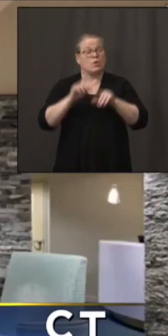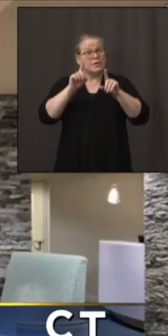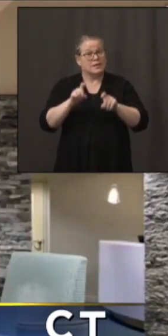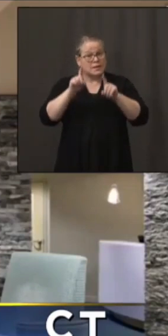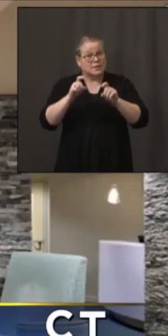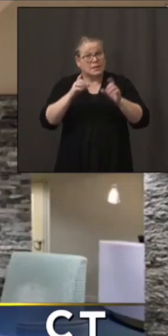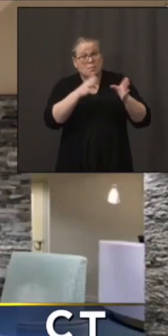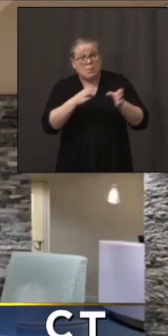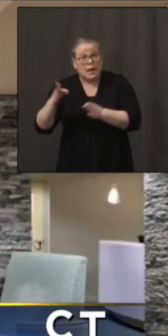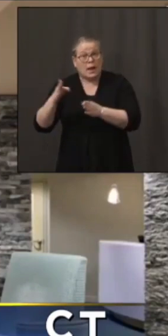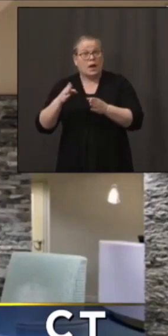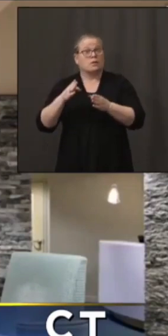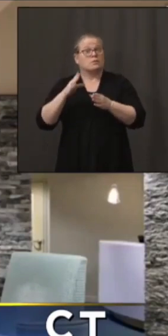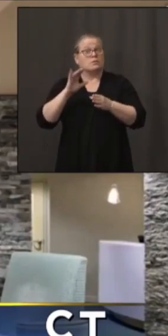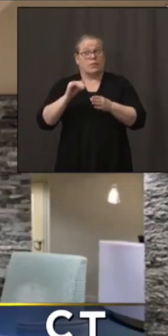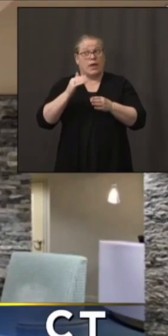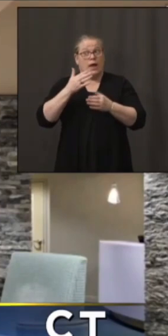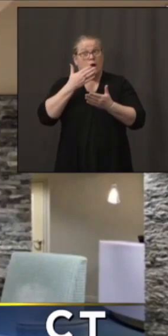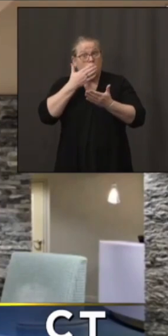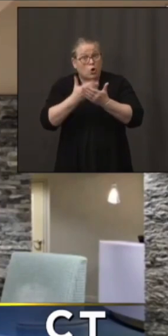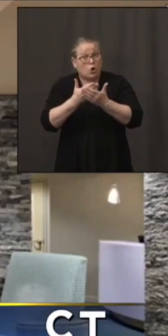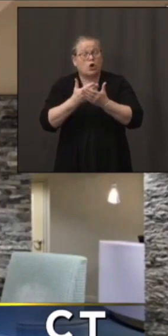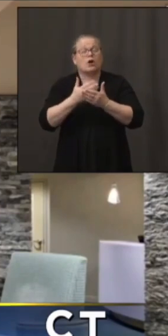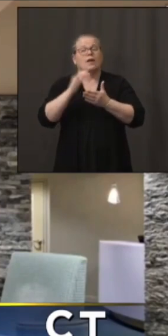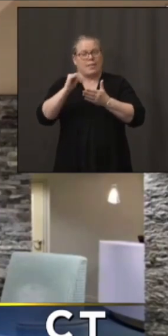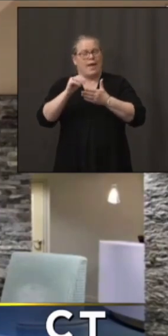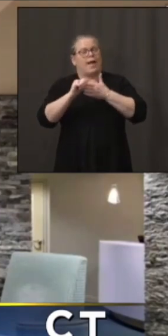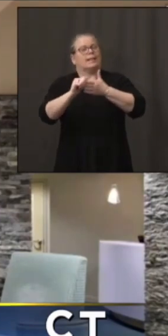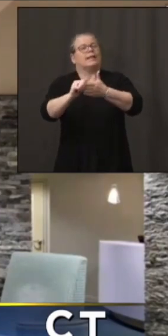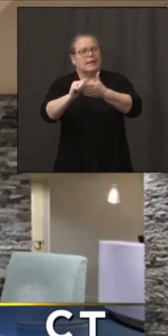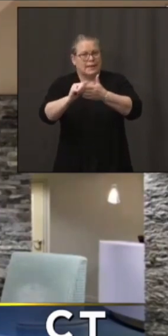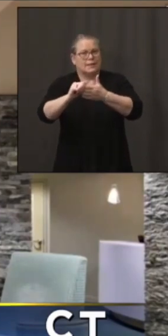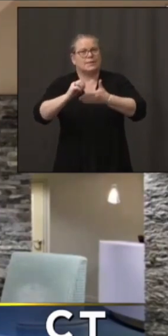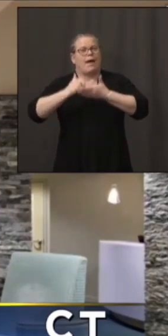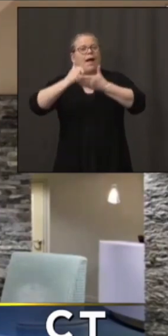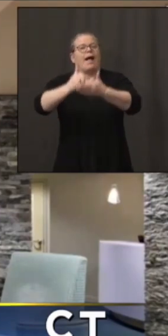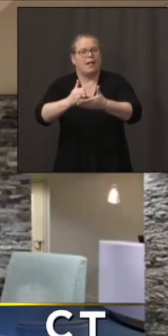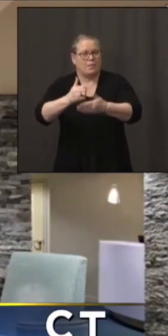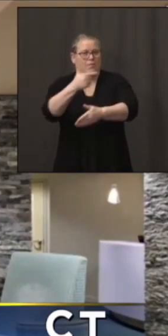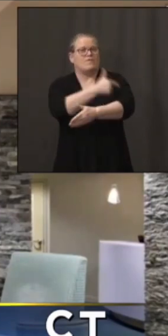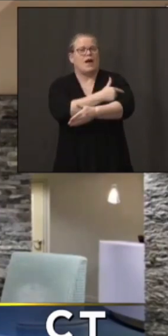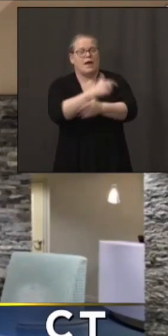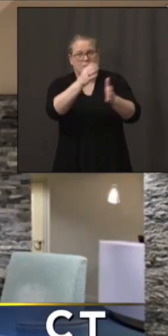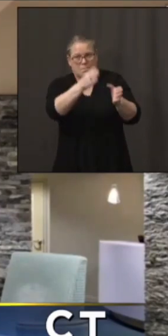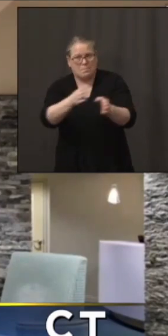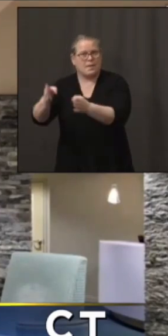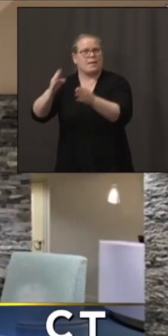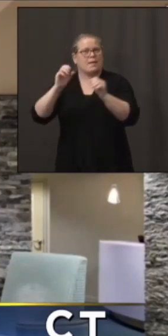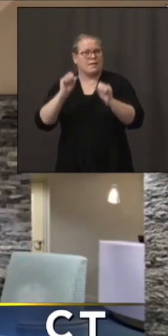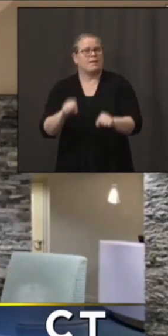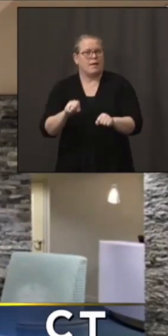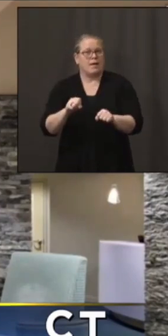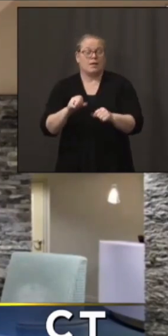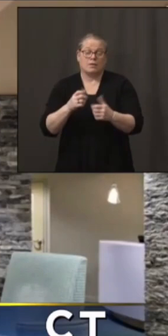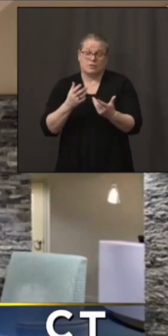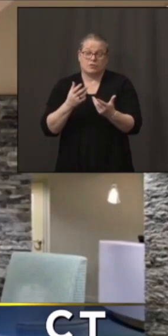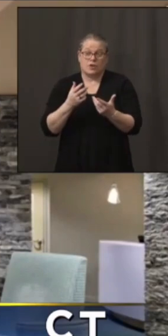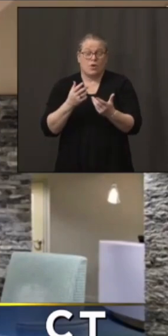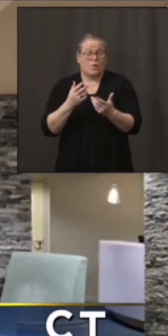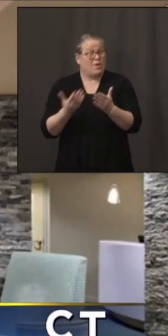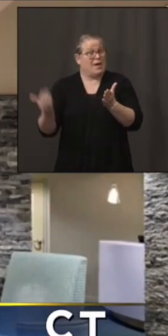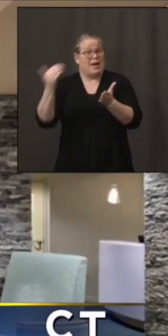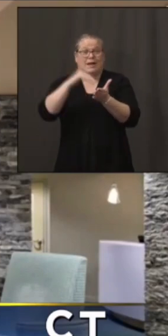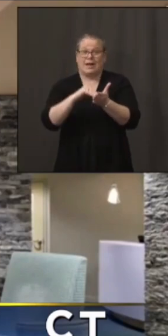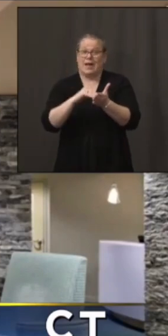leading to capabilities for vaccination. And there's real determination, and I want to reiterate